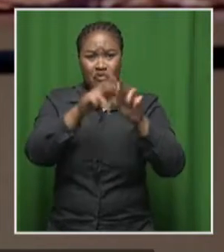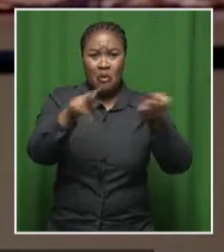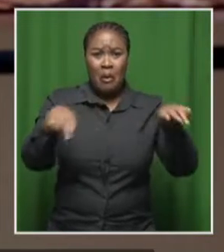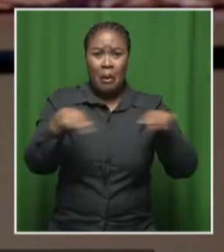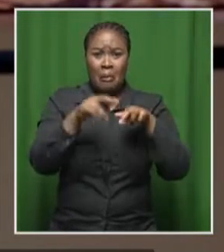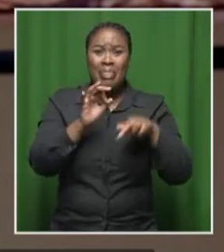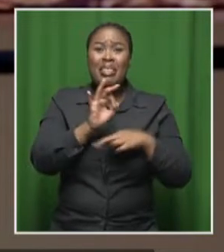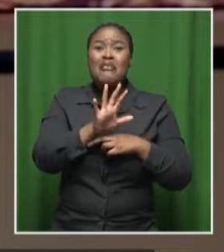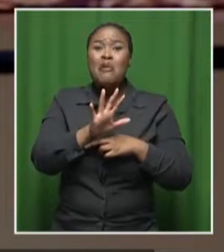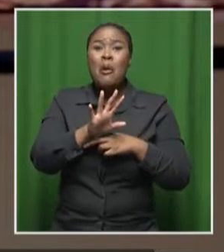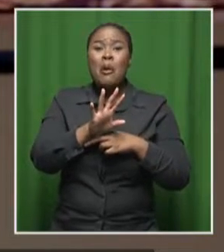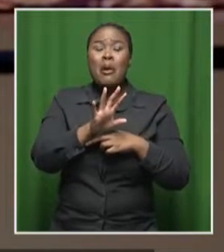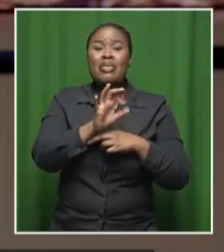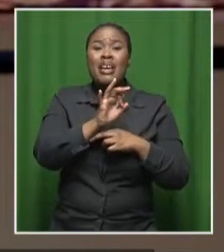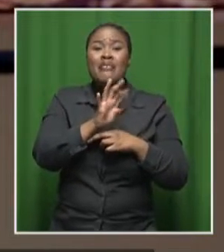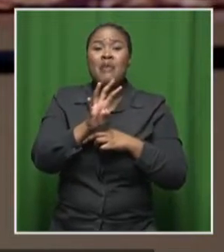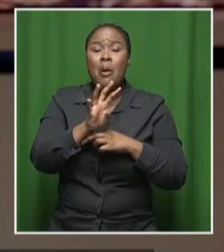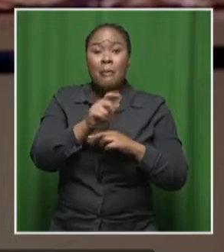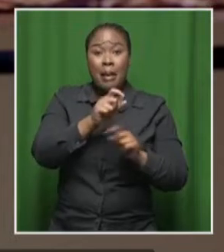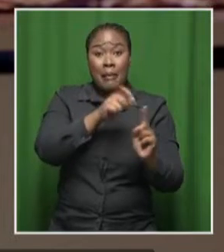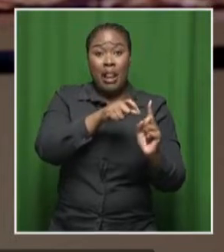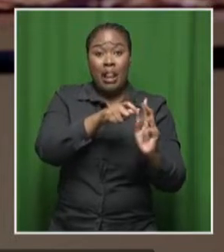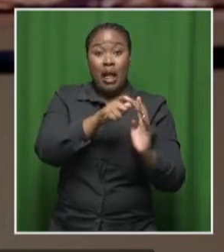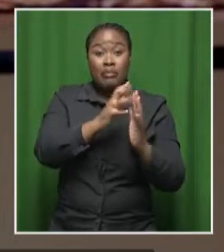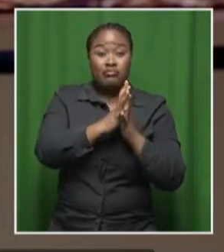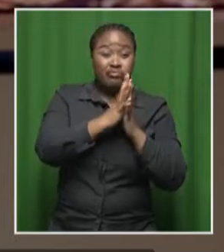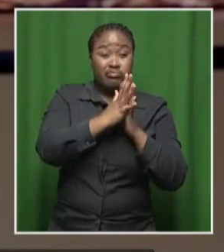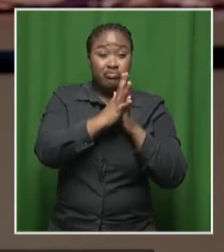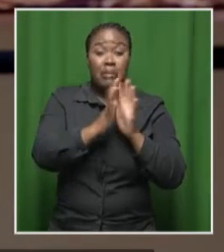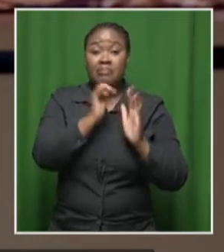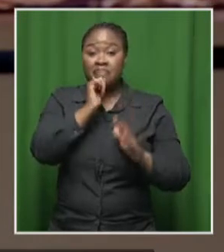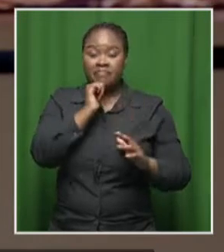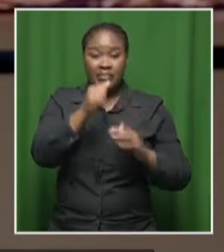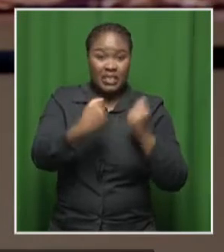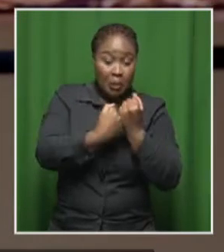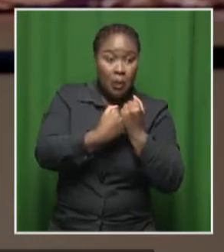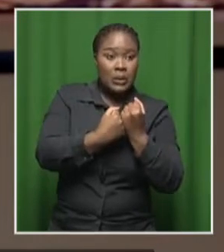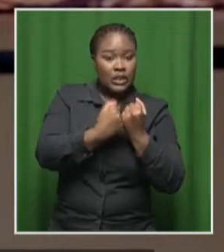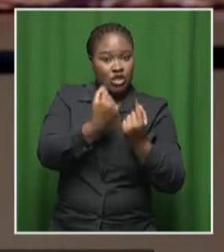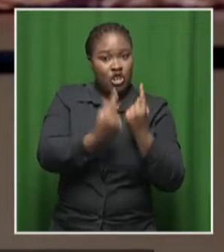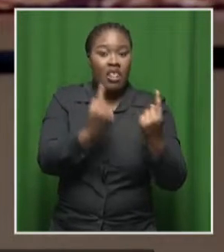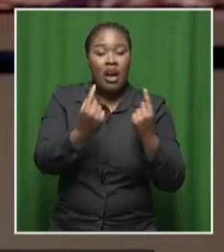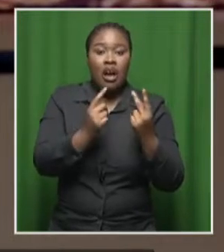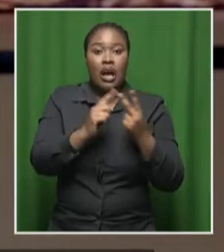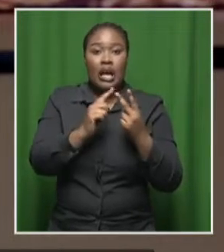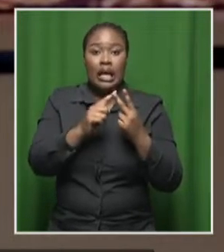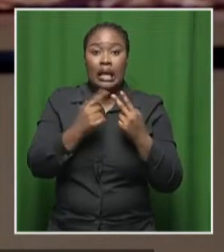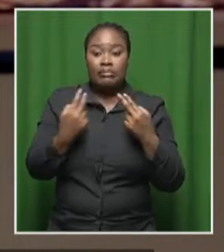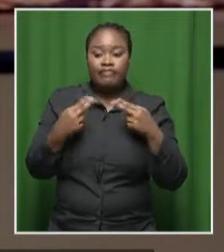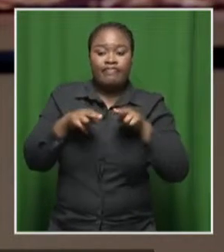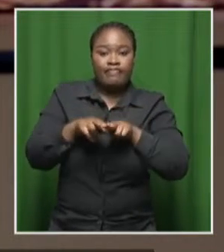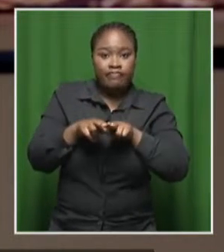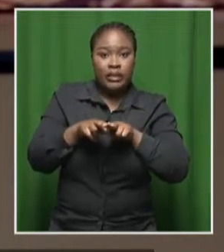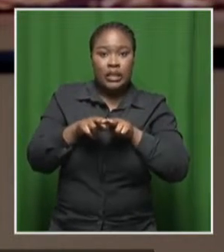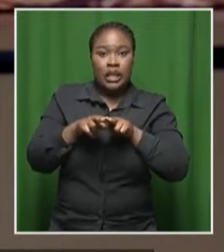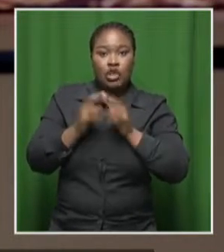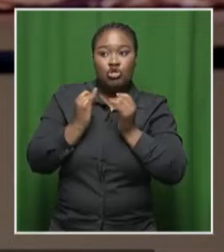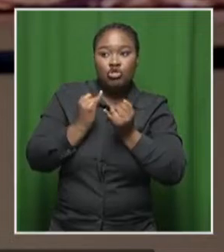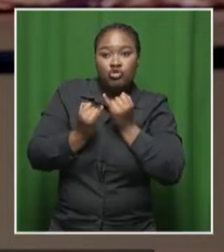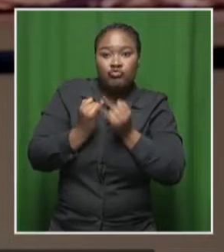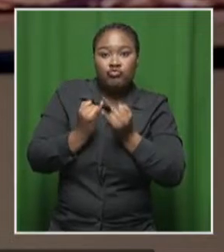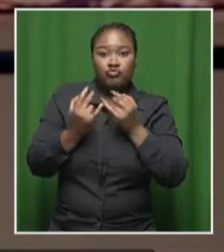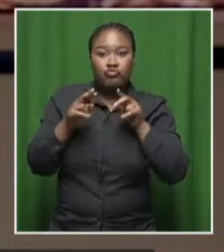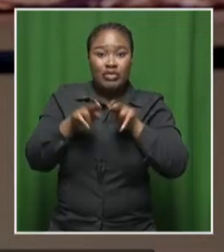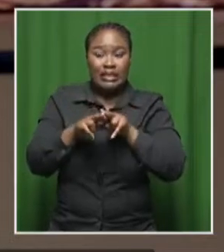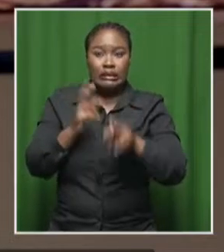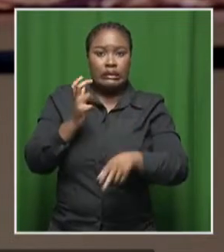and where there was an enormous amount of support and the difficulty of intimacy and of making do